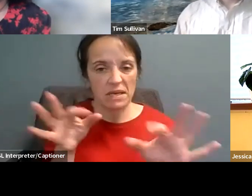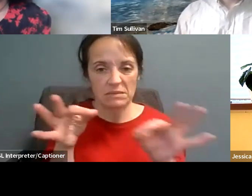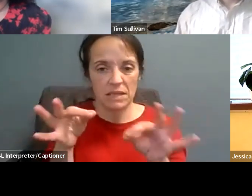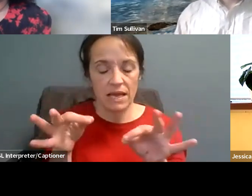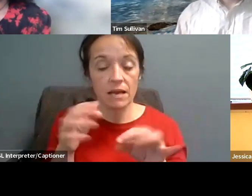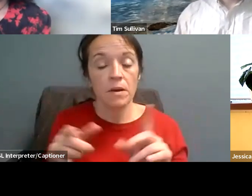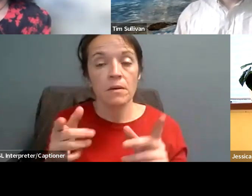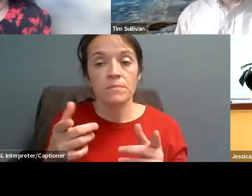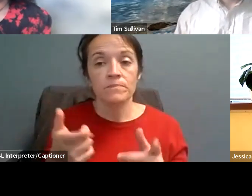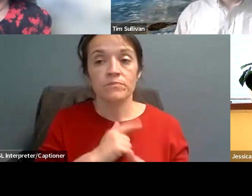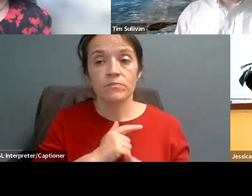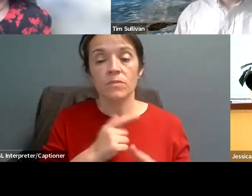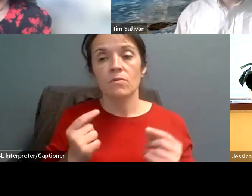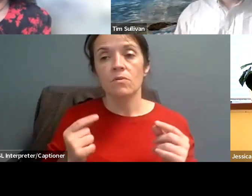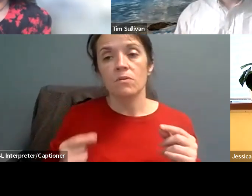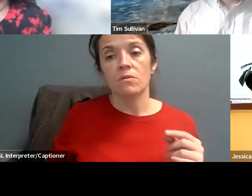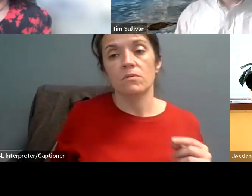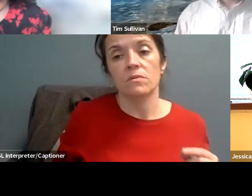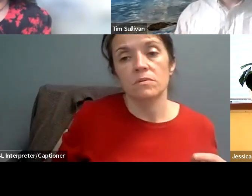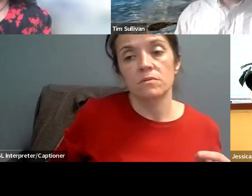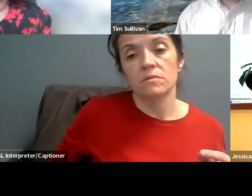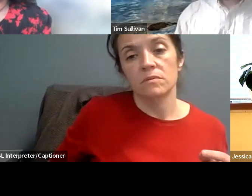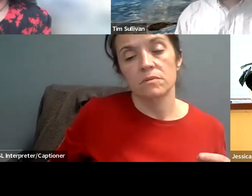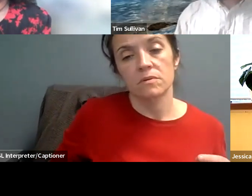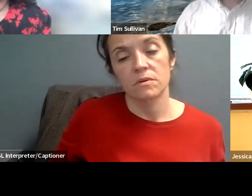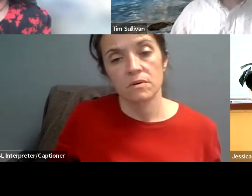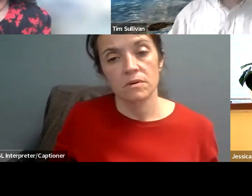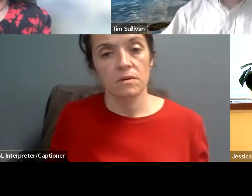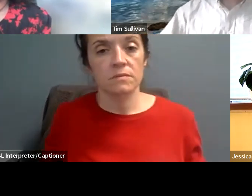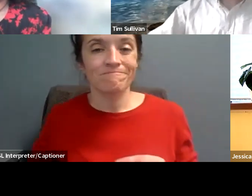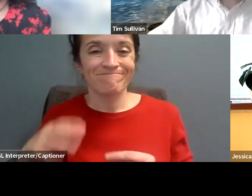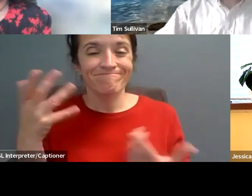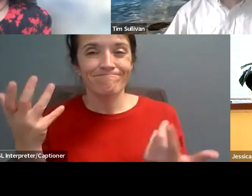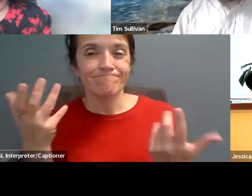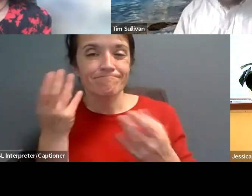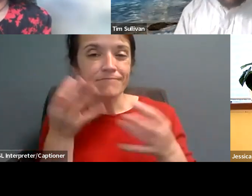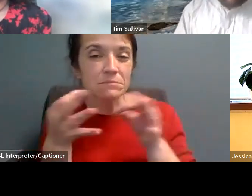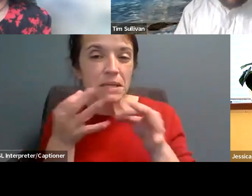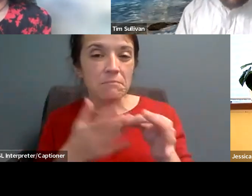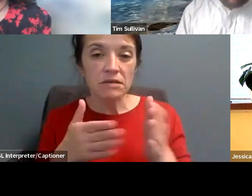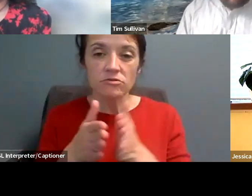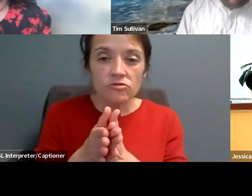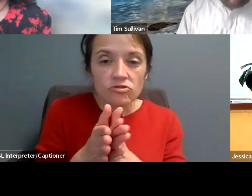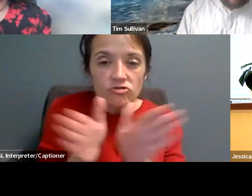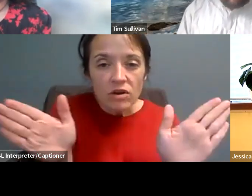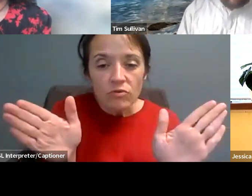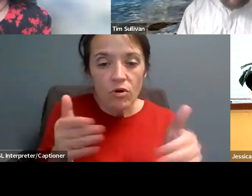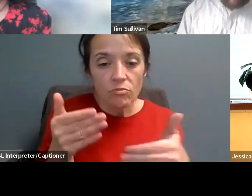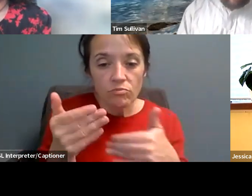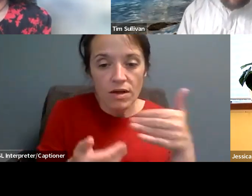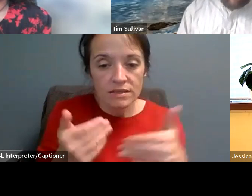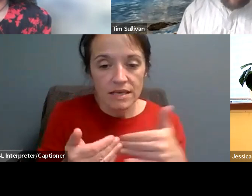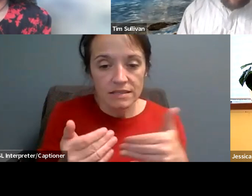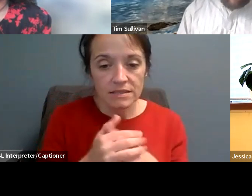of the general process that I go through, that a lot of NPLs go through. So the first